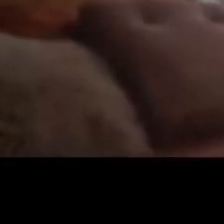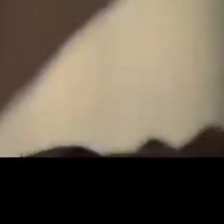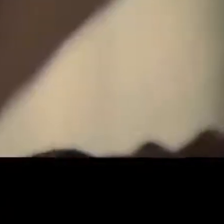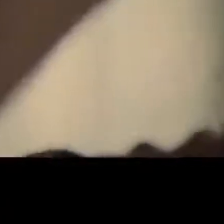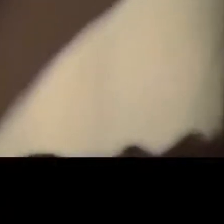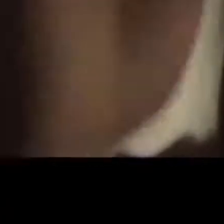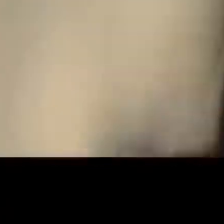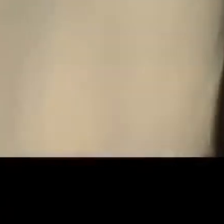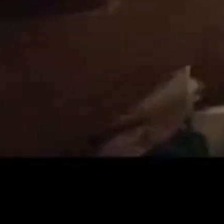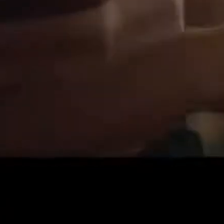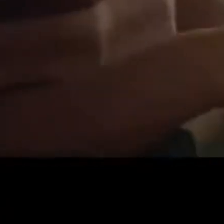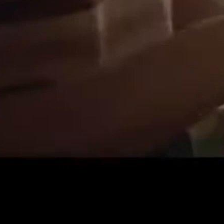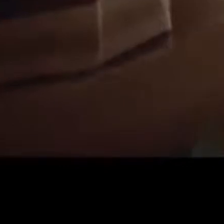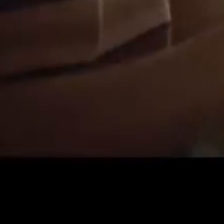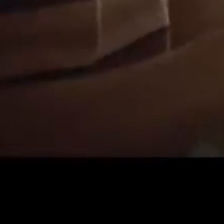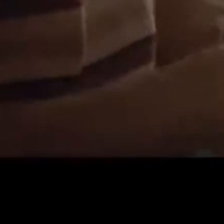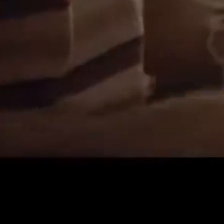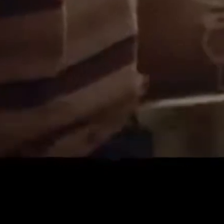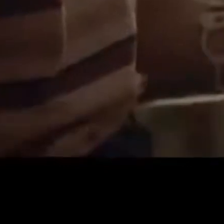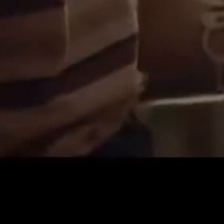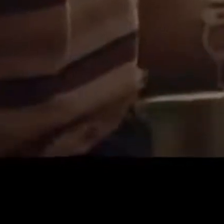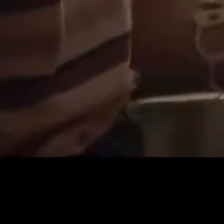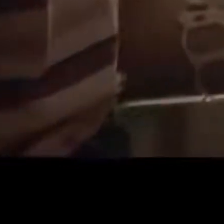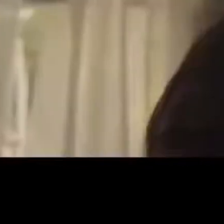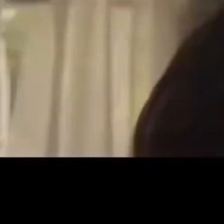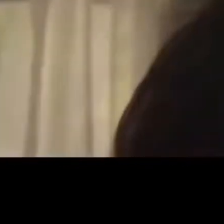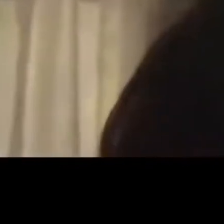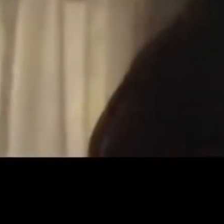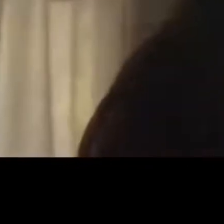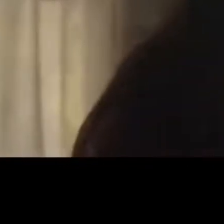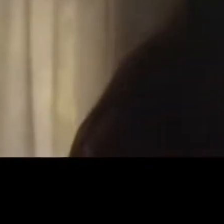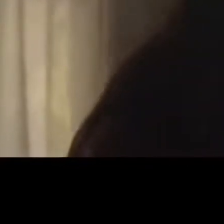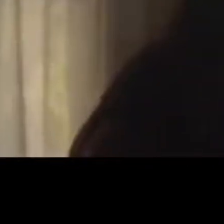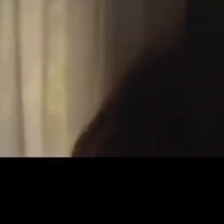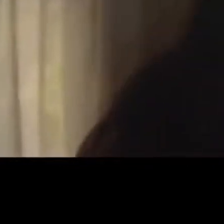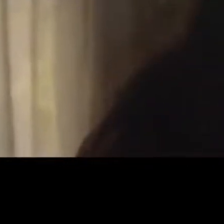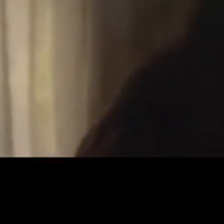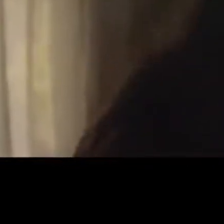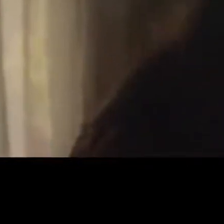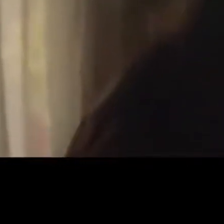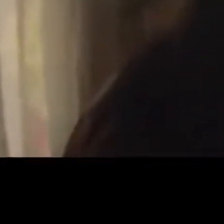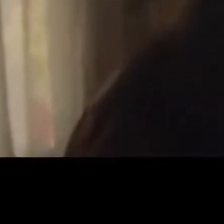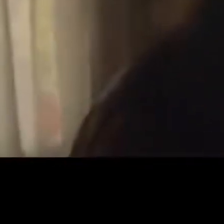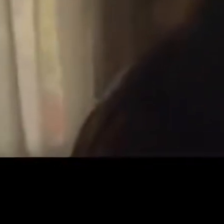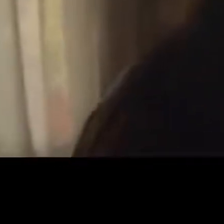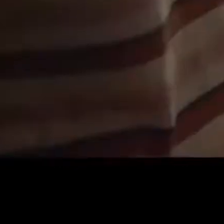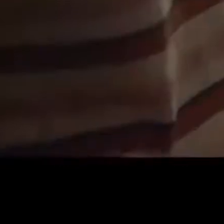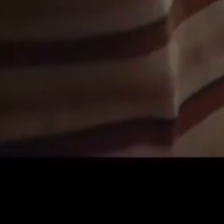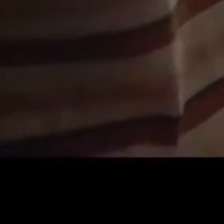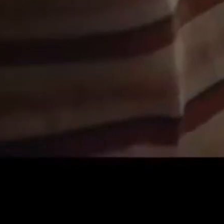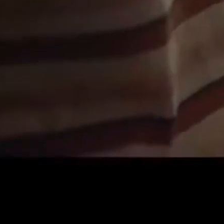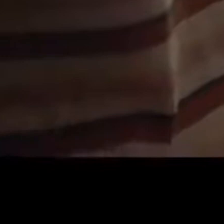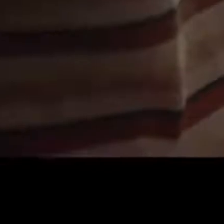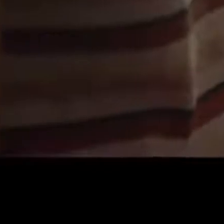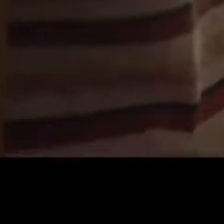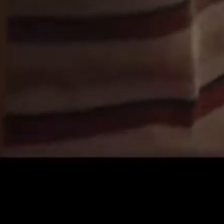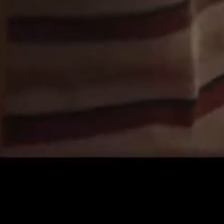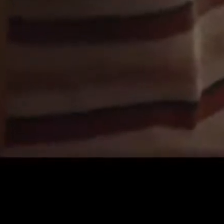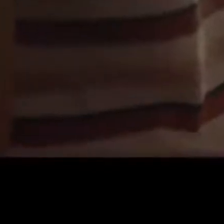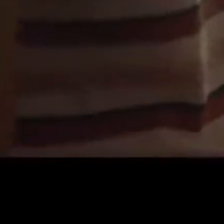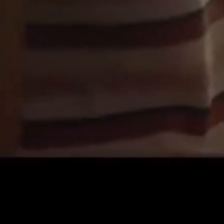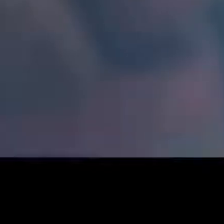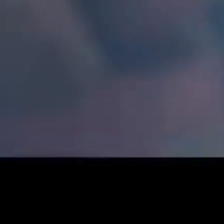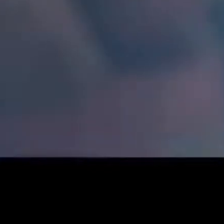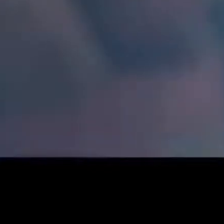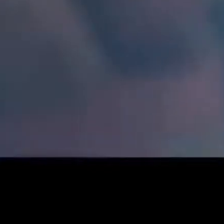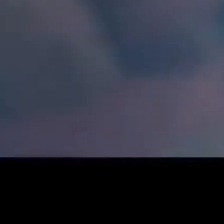possibilities, and what we see and create next will stretch the imagination. Good morning, Sarah. Morning. Slowly coming towards the